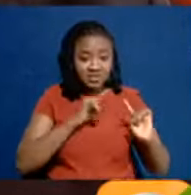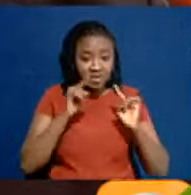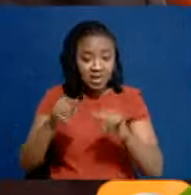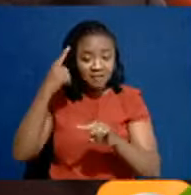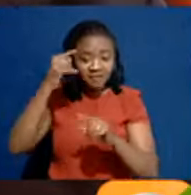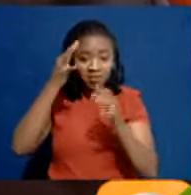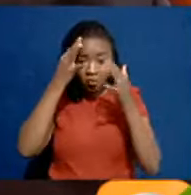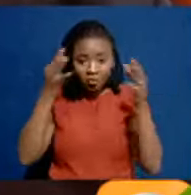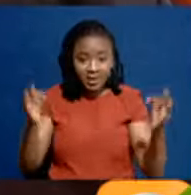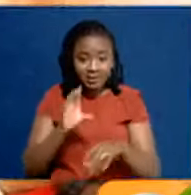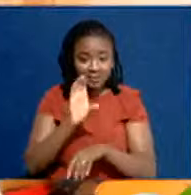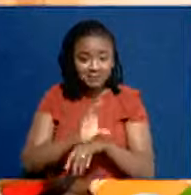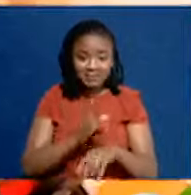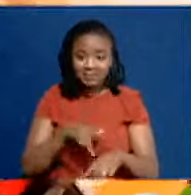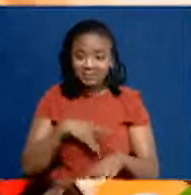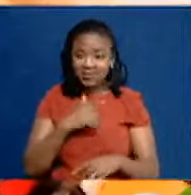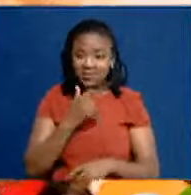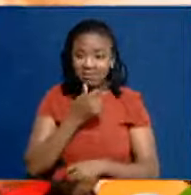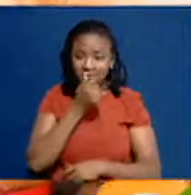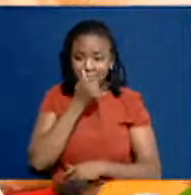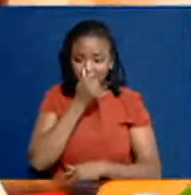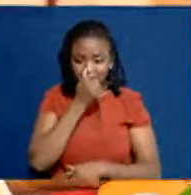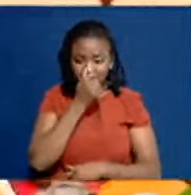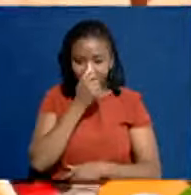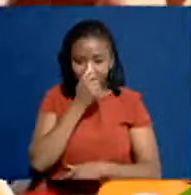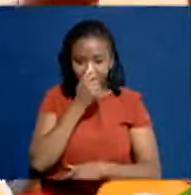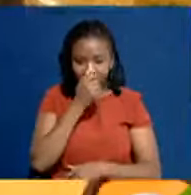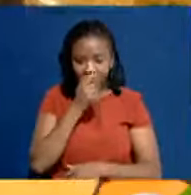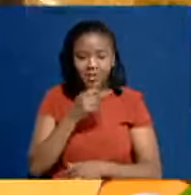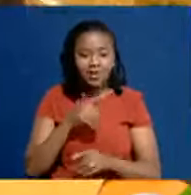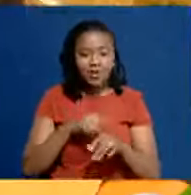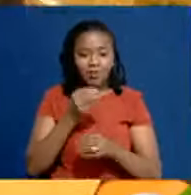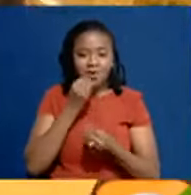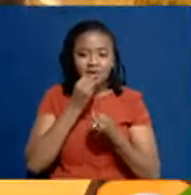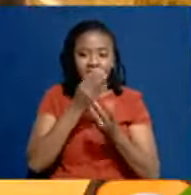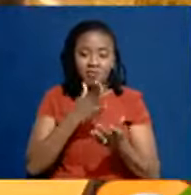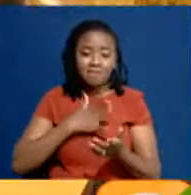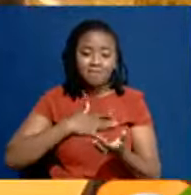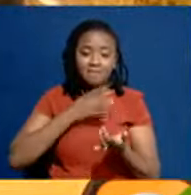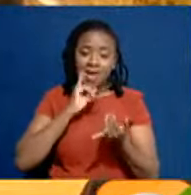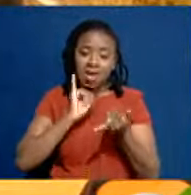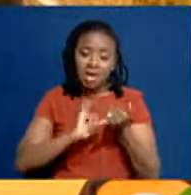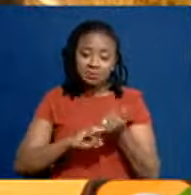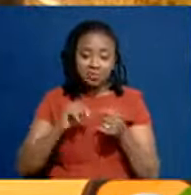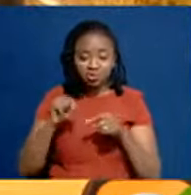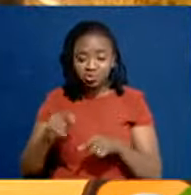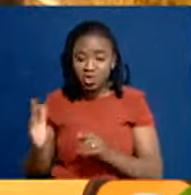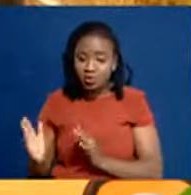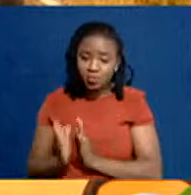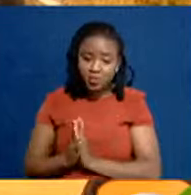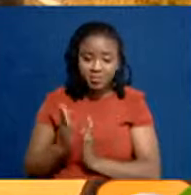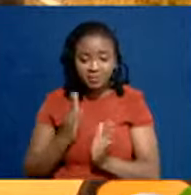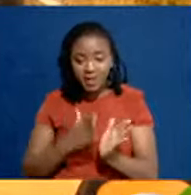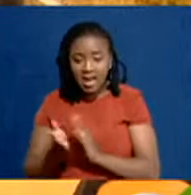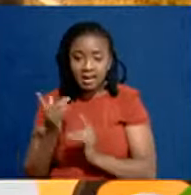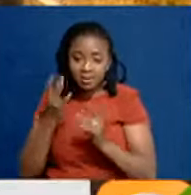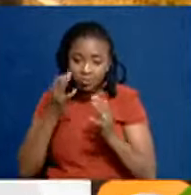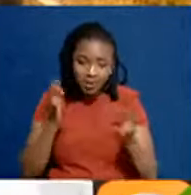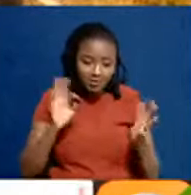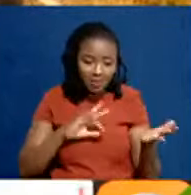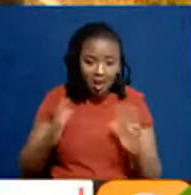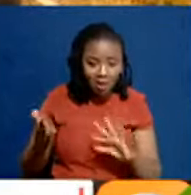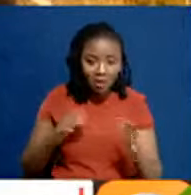church wedding were broken when the news was broken to them. Mse wangu to leo tumekua tukiwa na arusi,